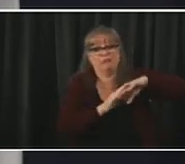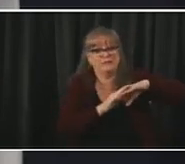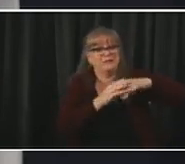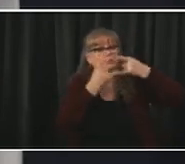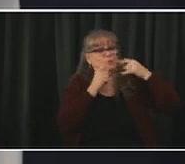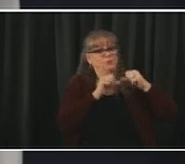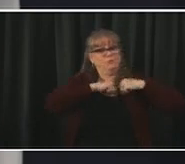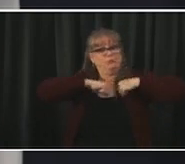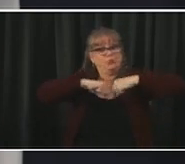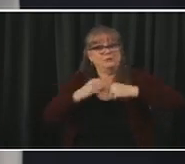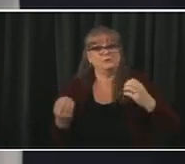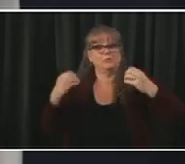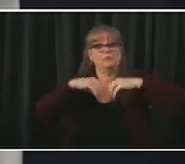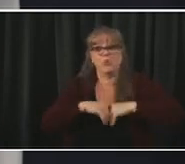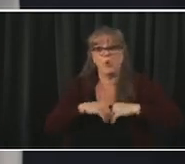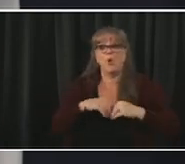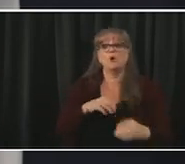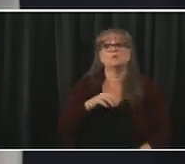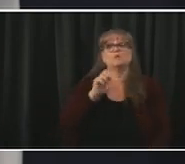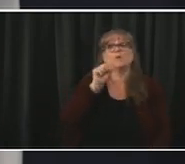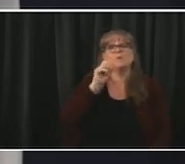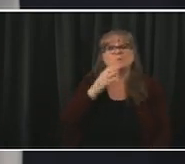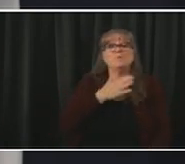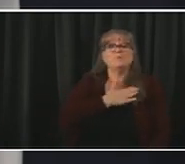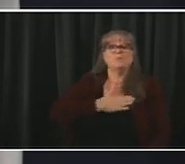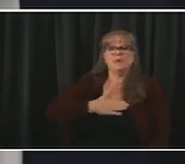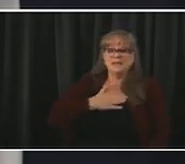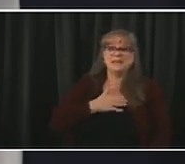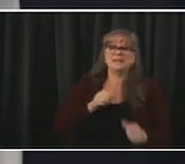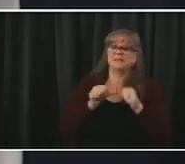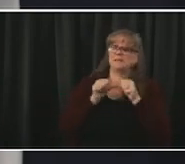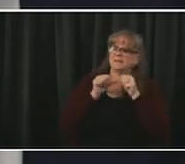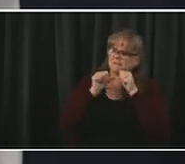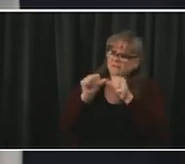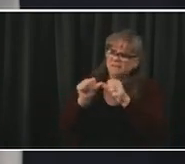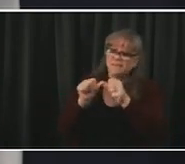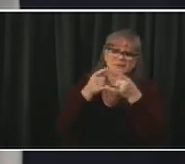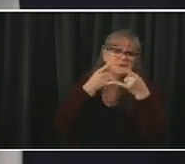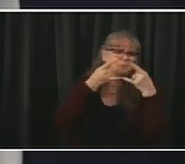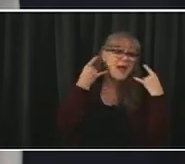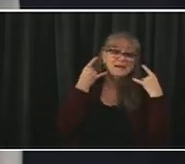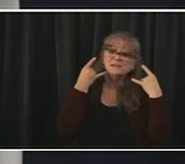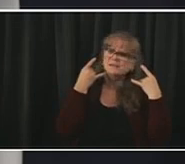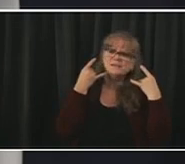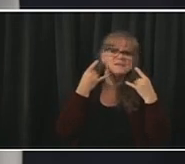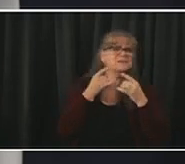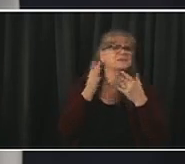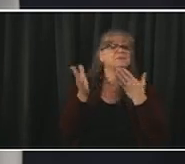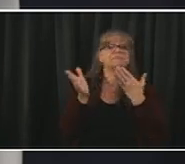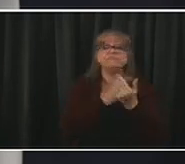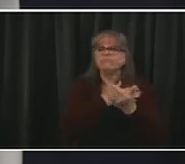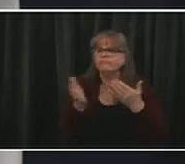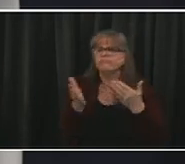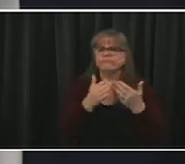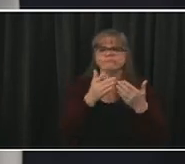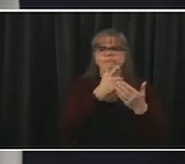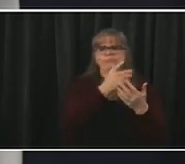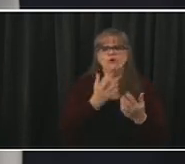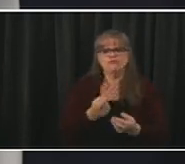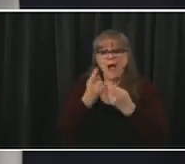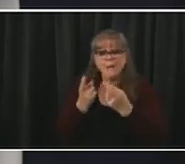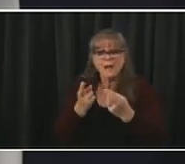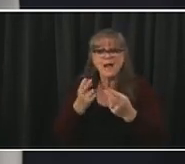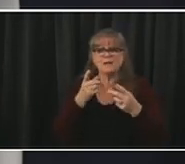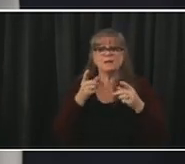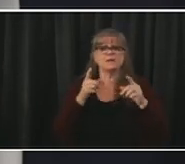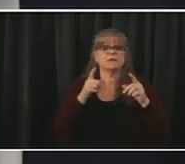50% effective. Please take advantage of it and use it, regardless of whether it's recommended or ordered. It's